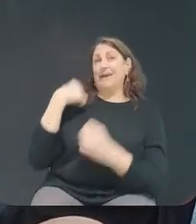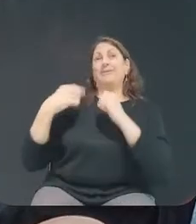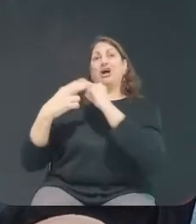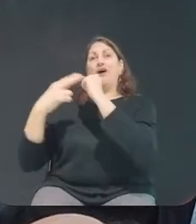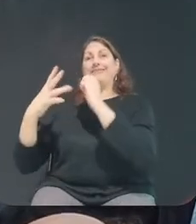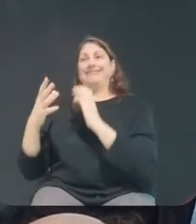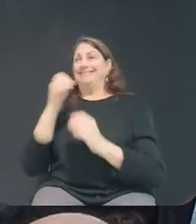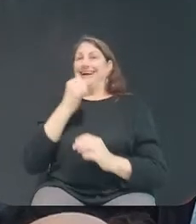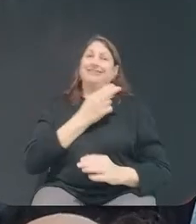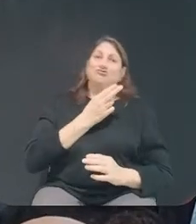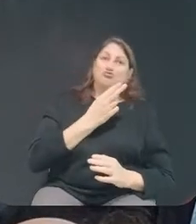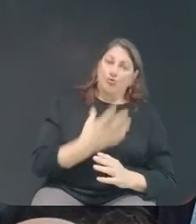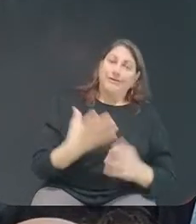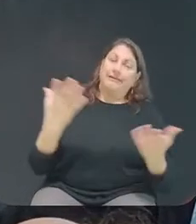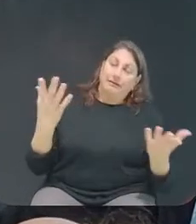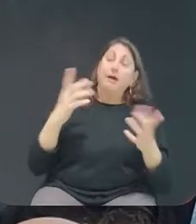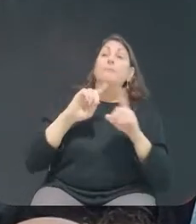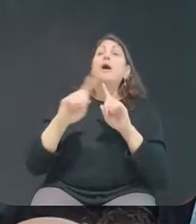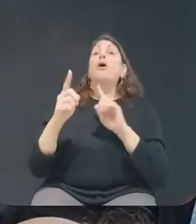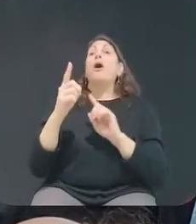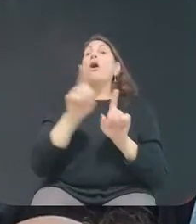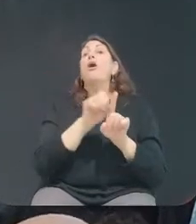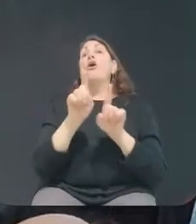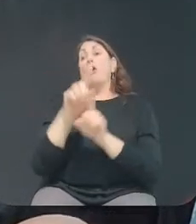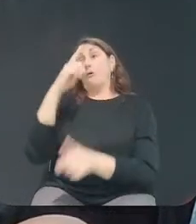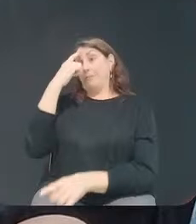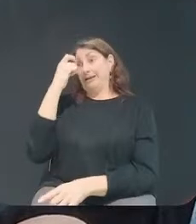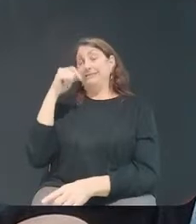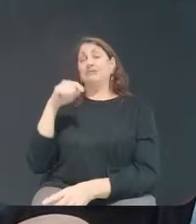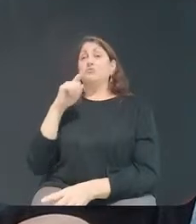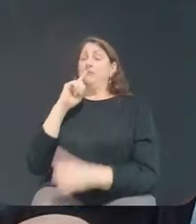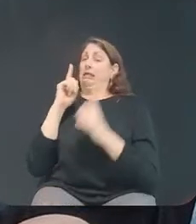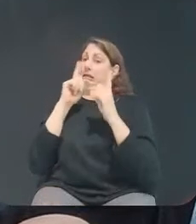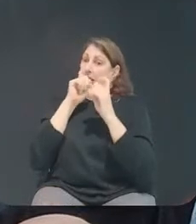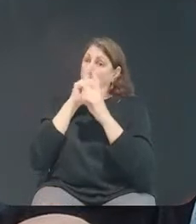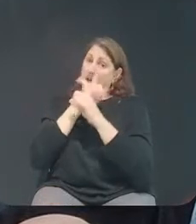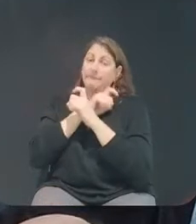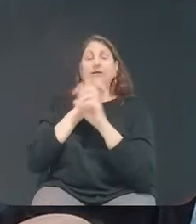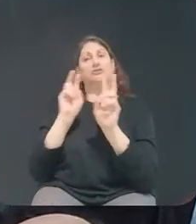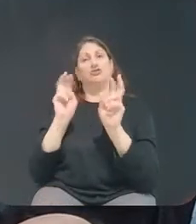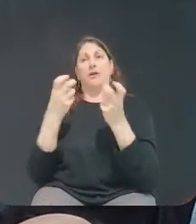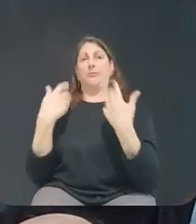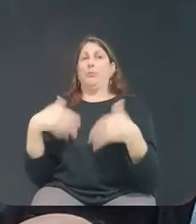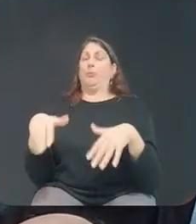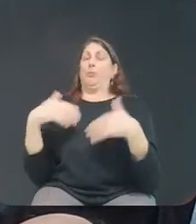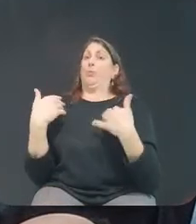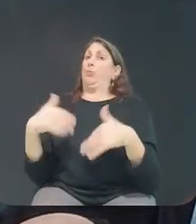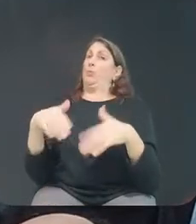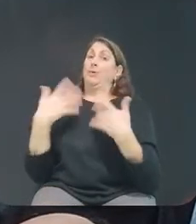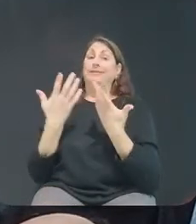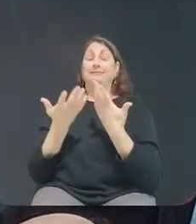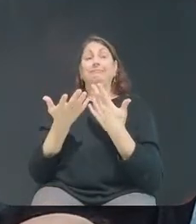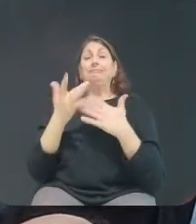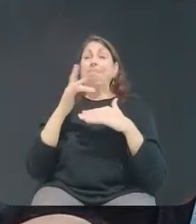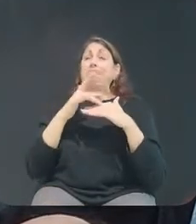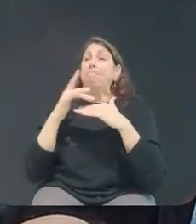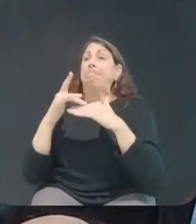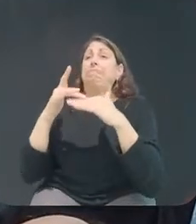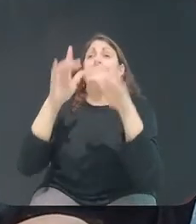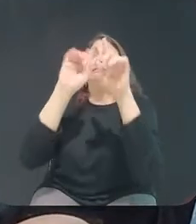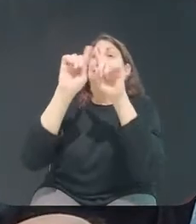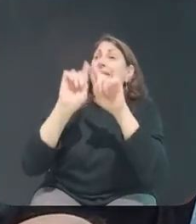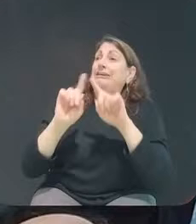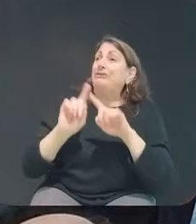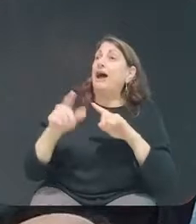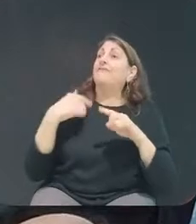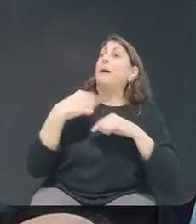not historians. But mainly because this is an incredibly complex topic, reaching into issues of poverty,